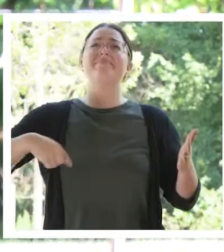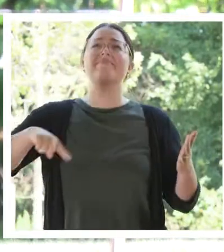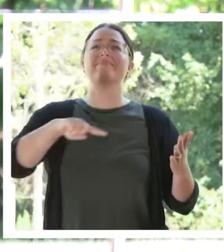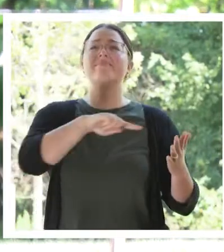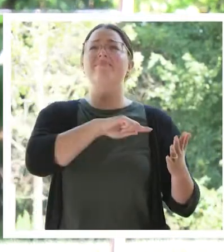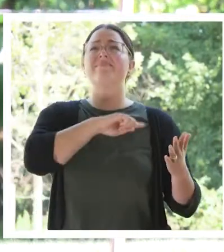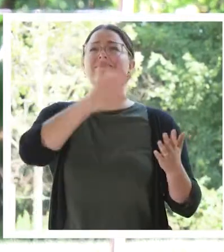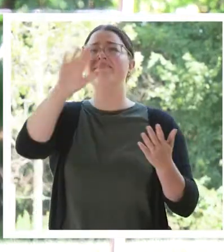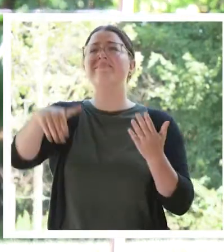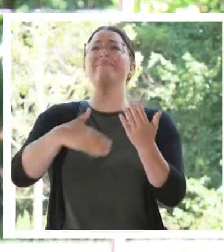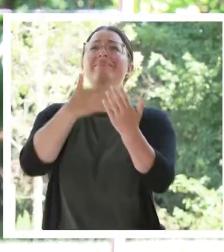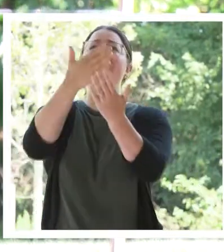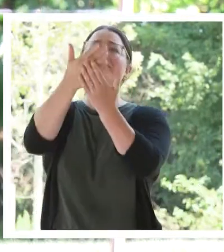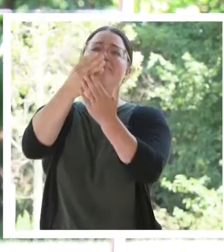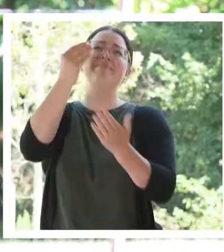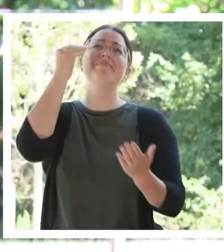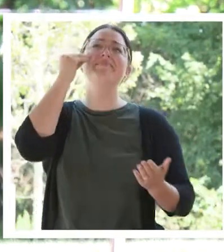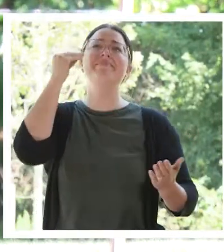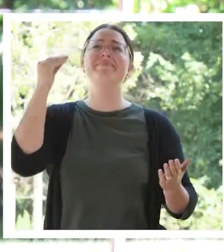us